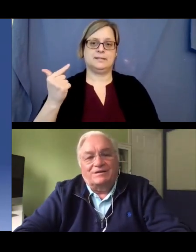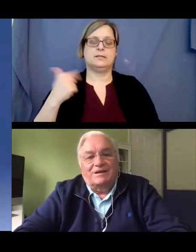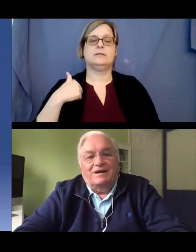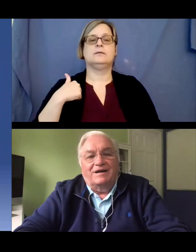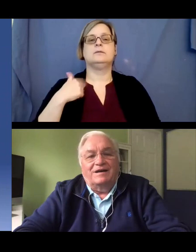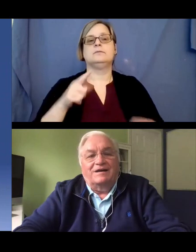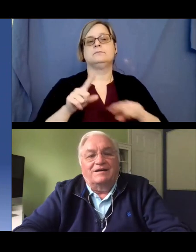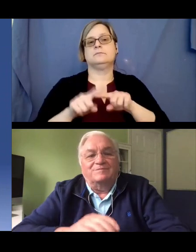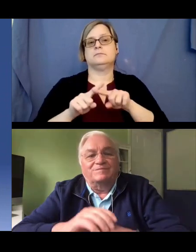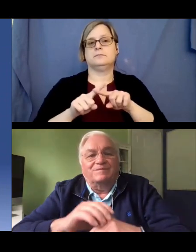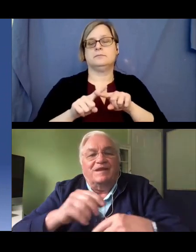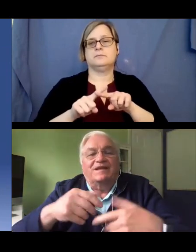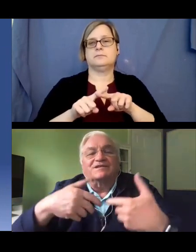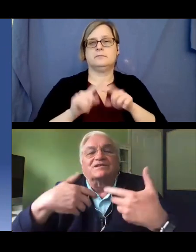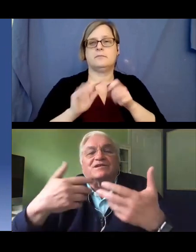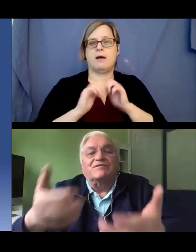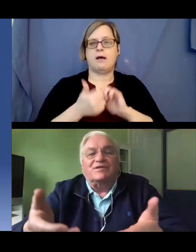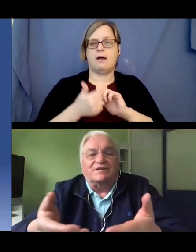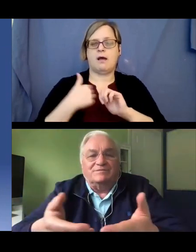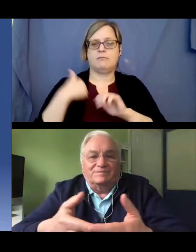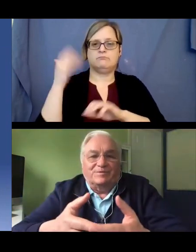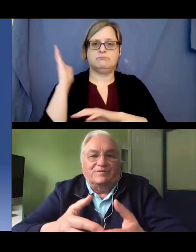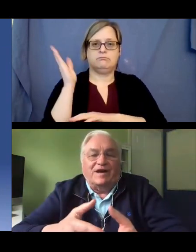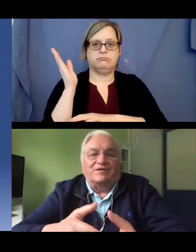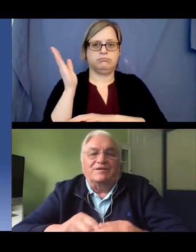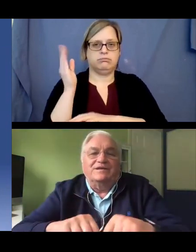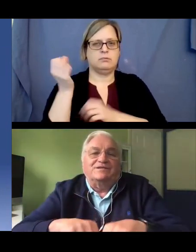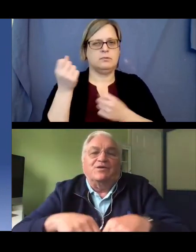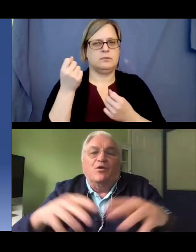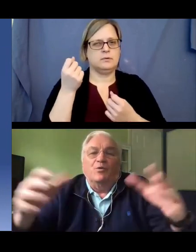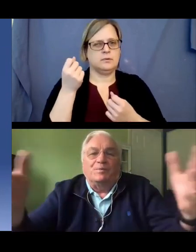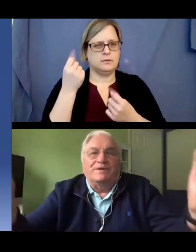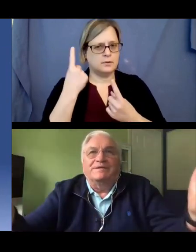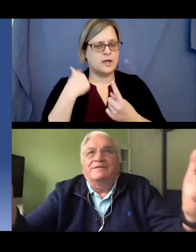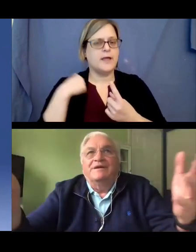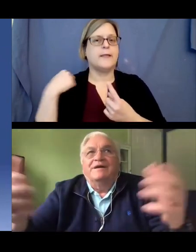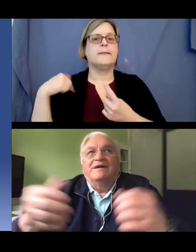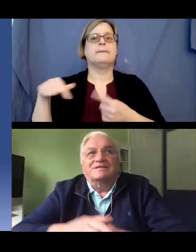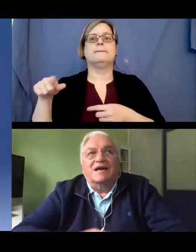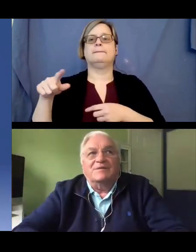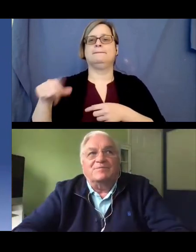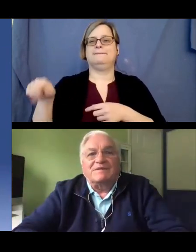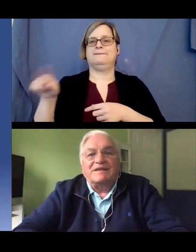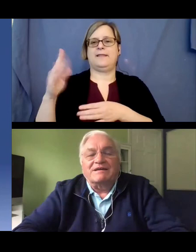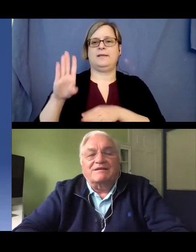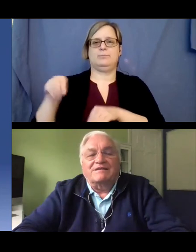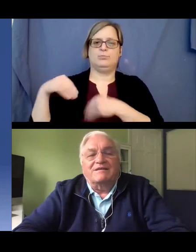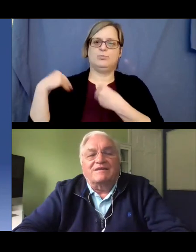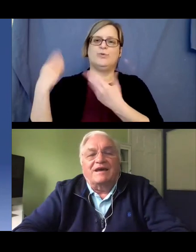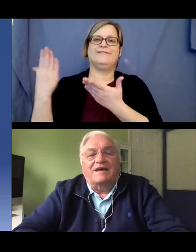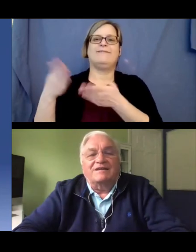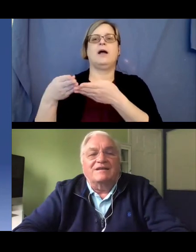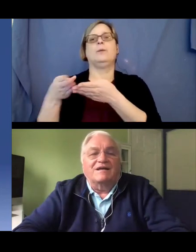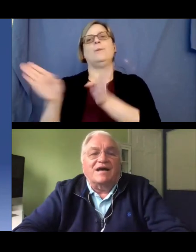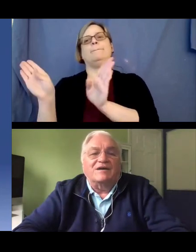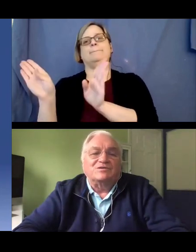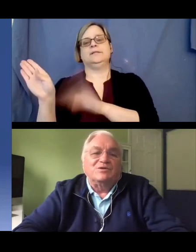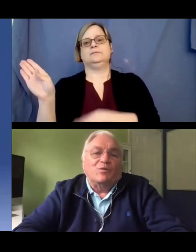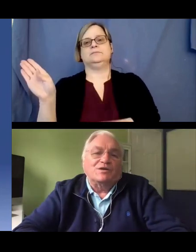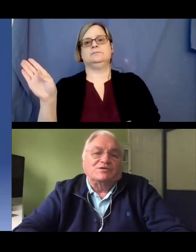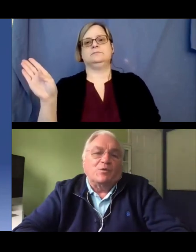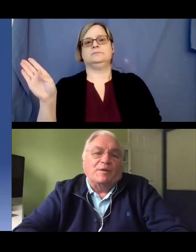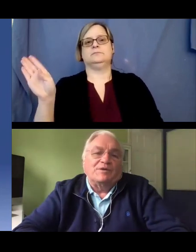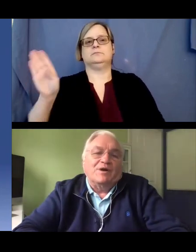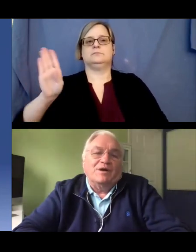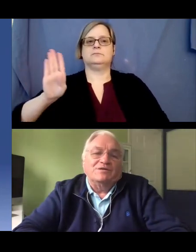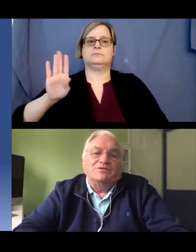it, it's a delivery provider. It's an open type link that allows you to